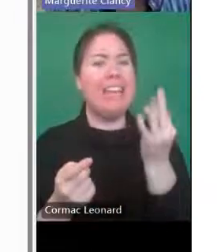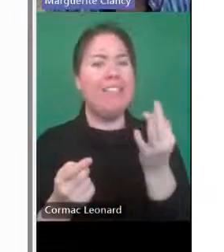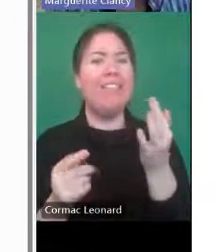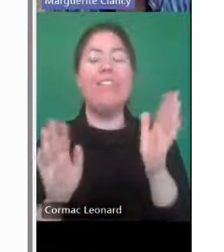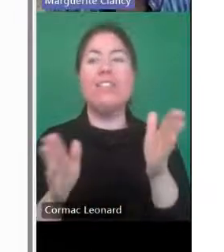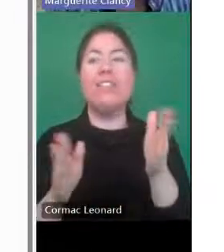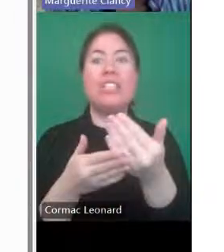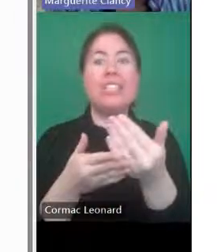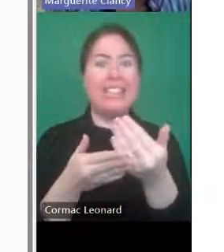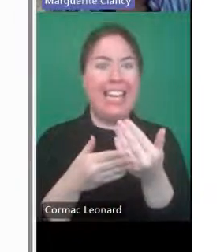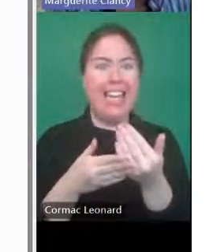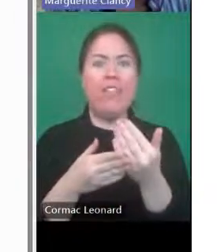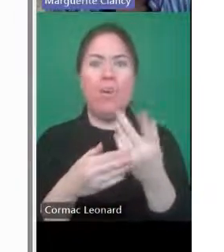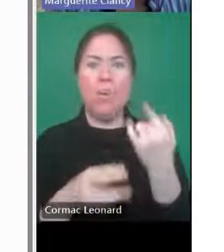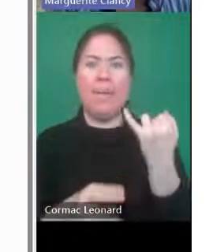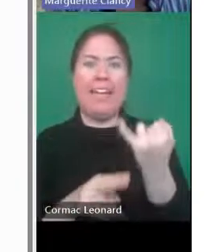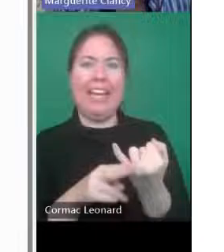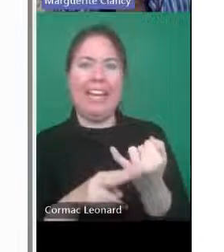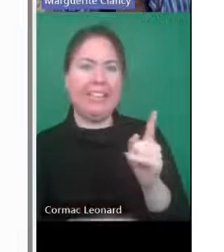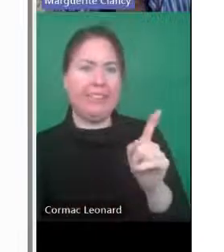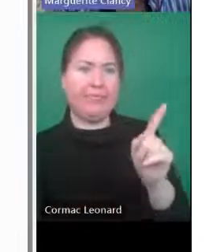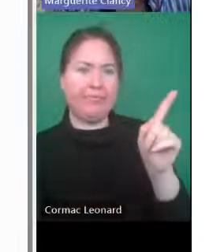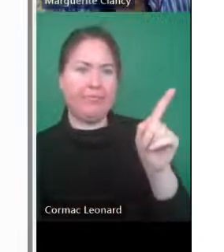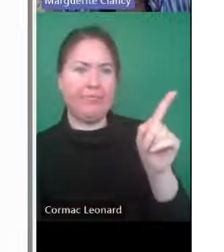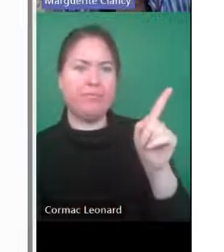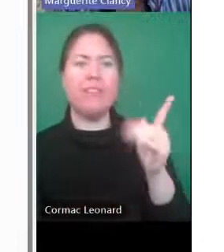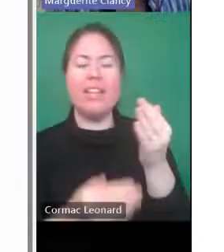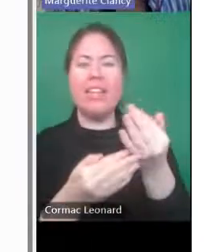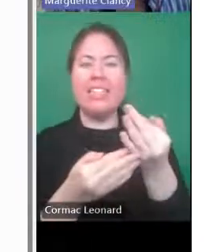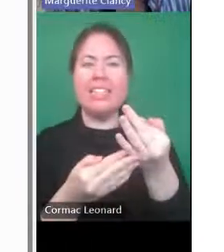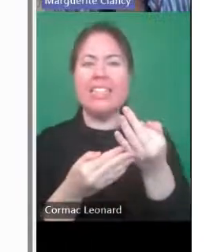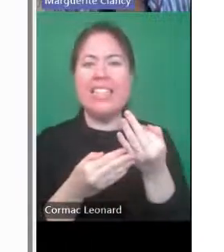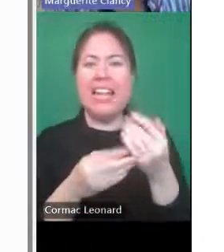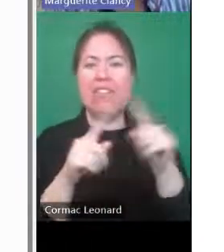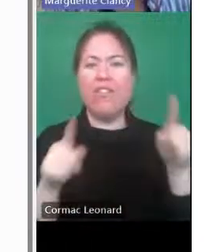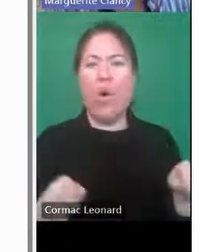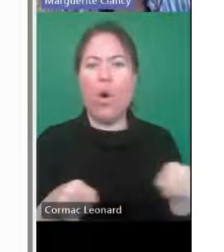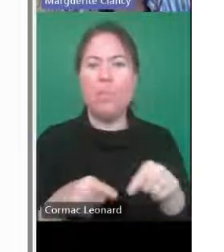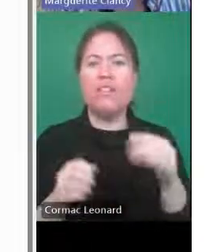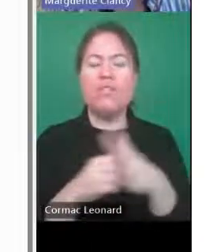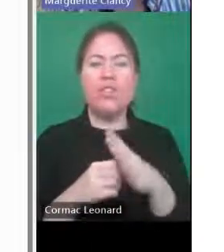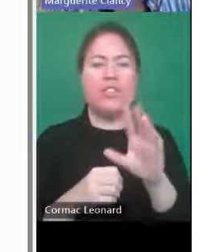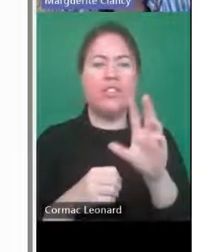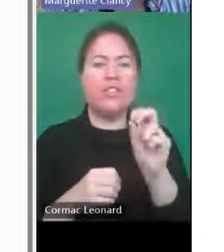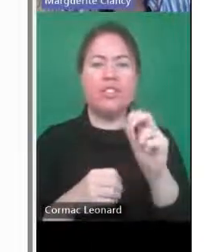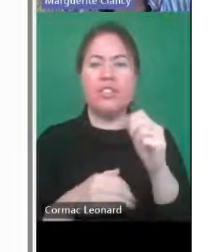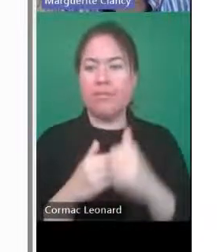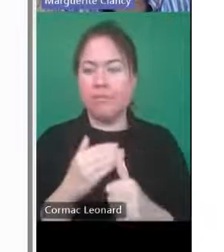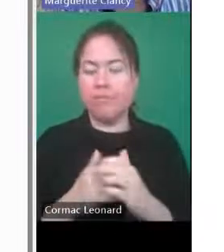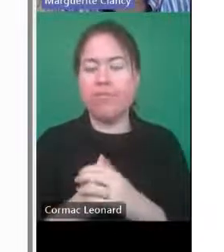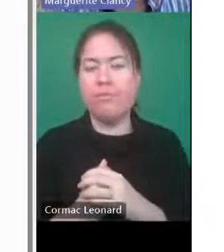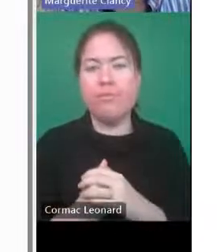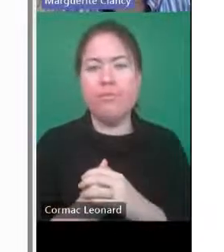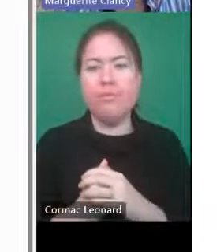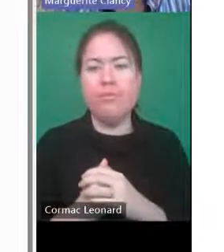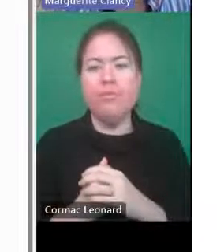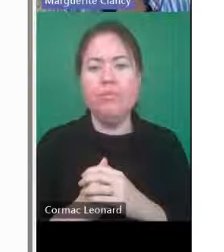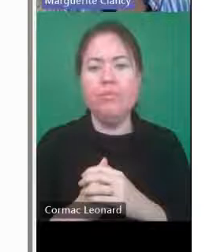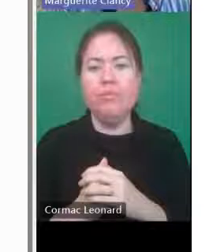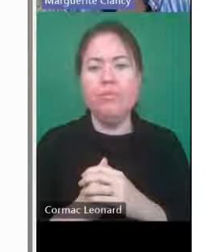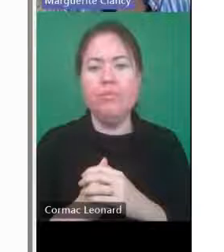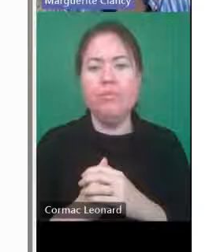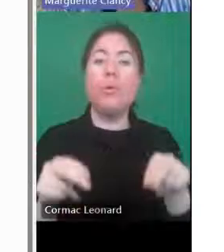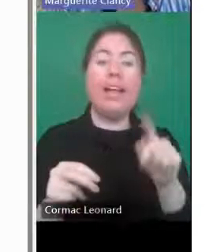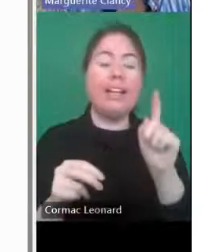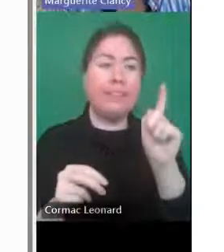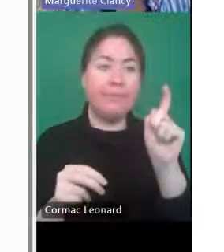forms for 30 days. There's also the ability to be able to print a form and be able to view it